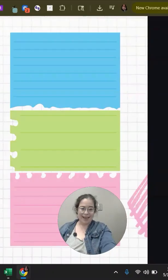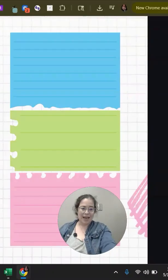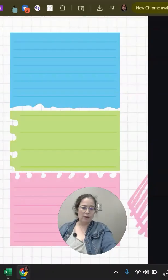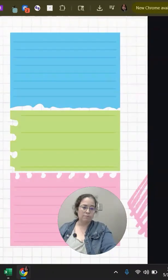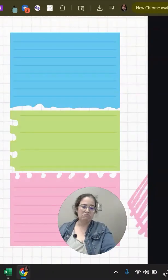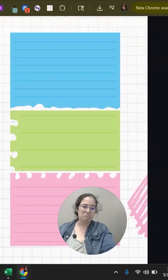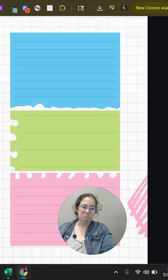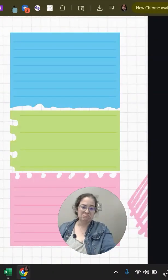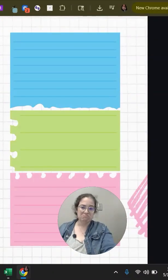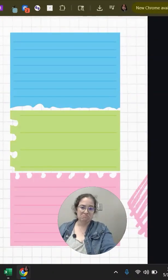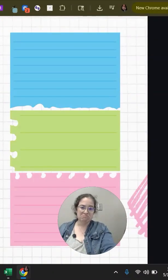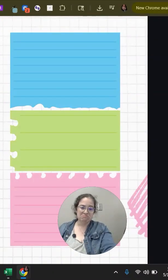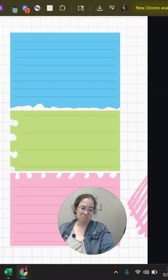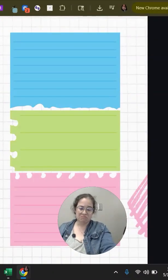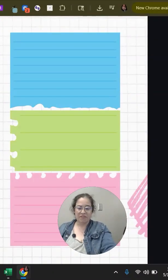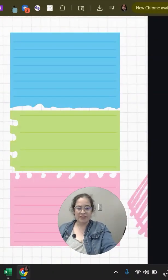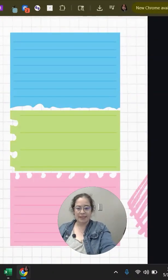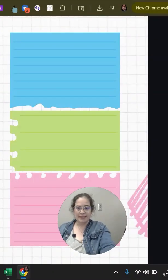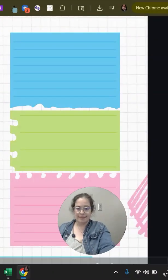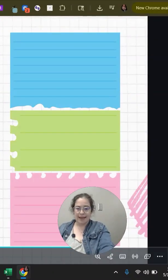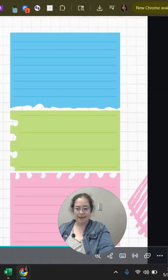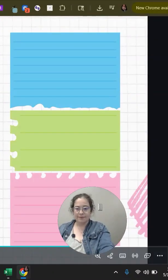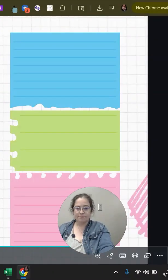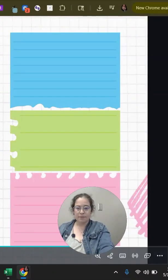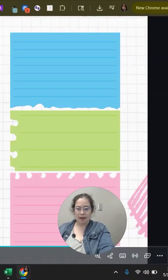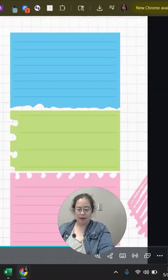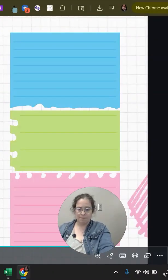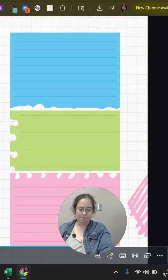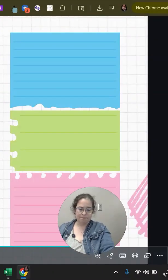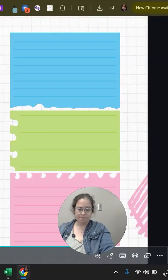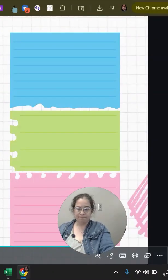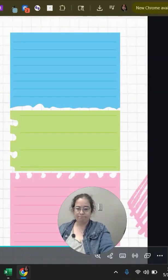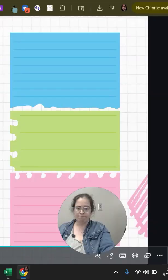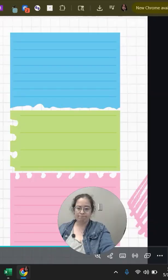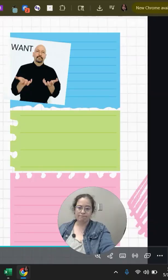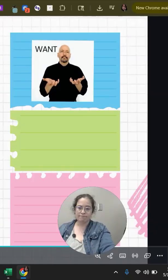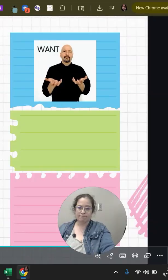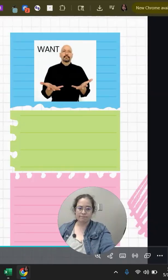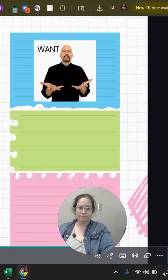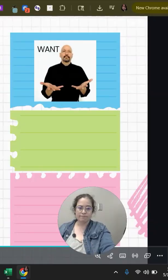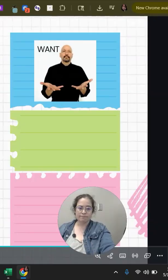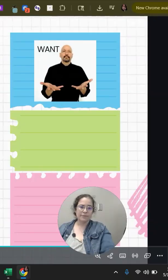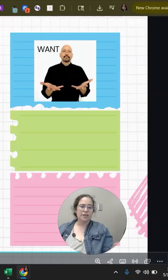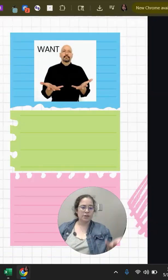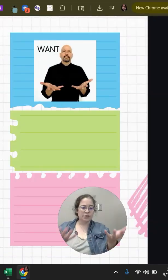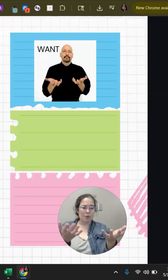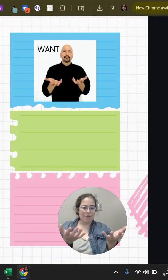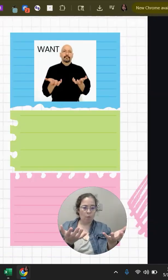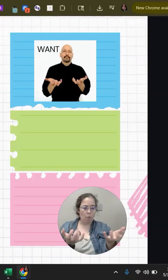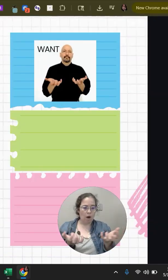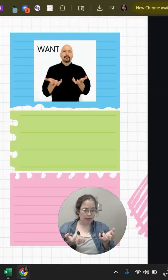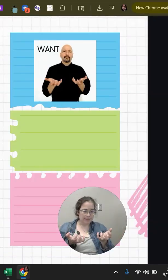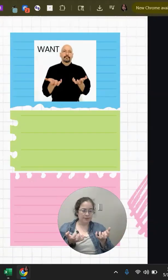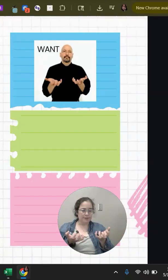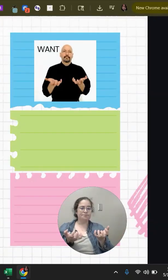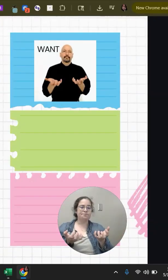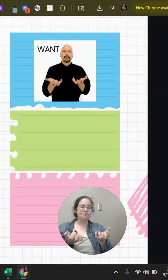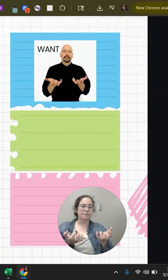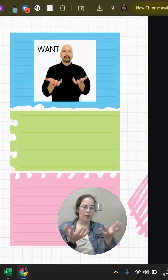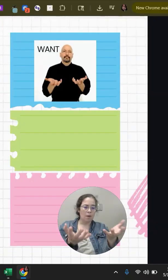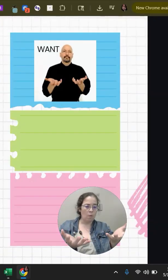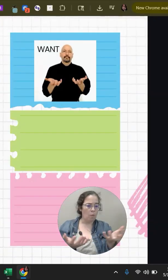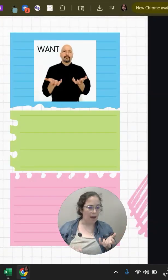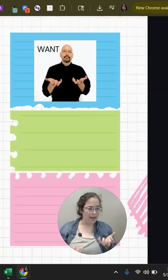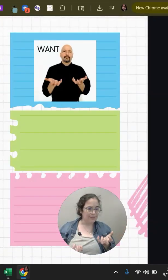Just a few basics, and if there's more you'd like to learn, we're happy to help facilitate that.